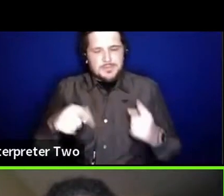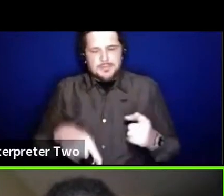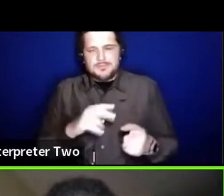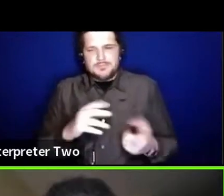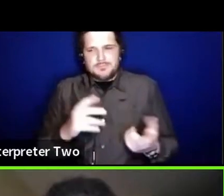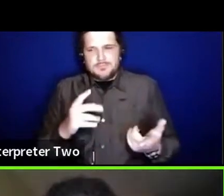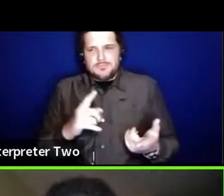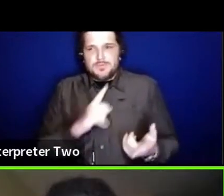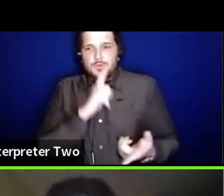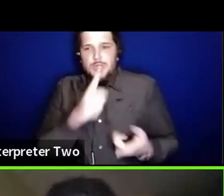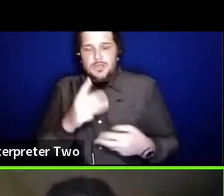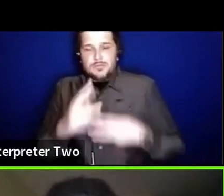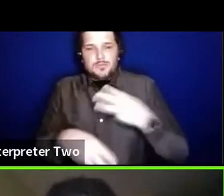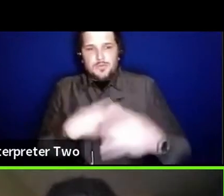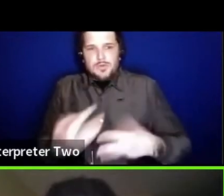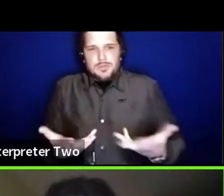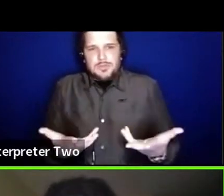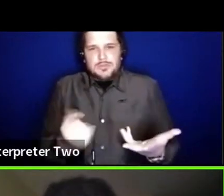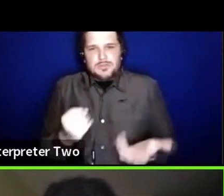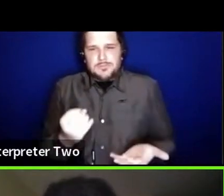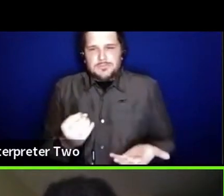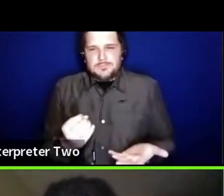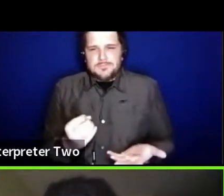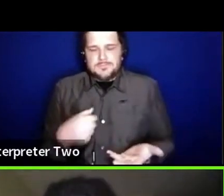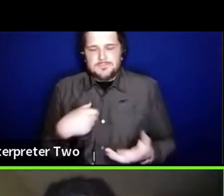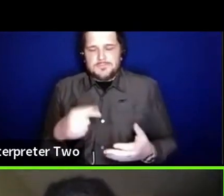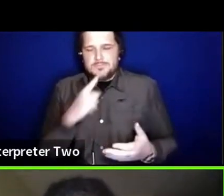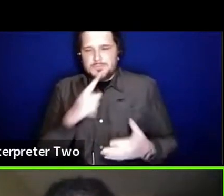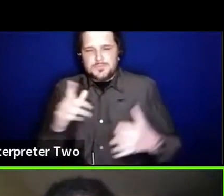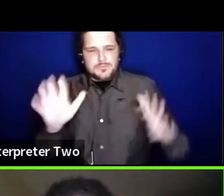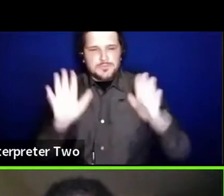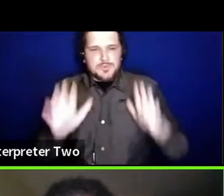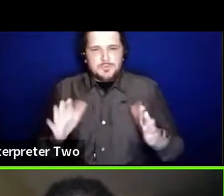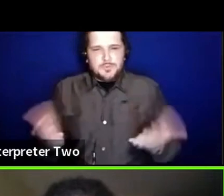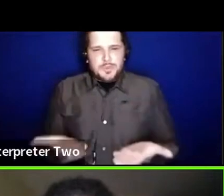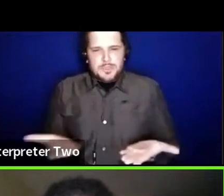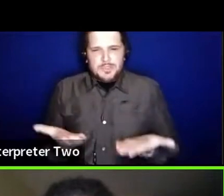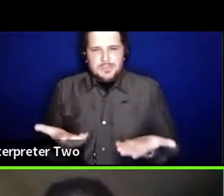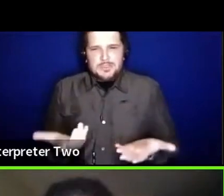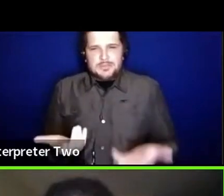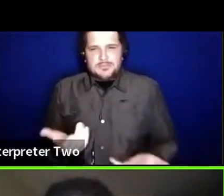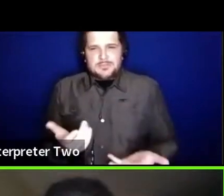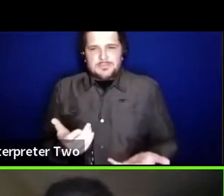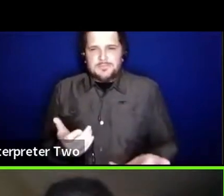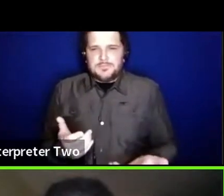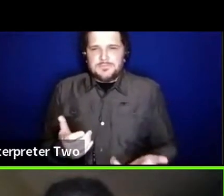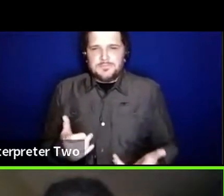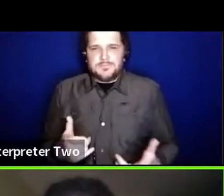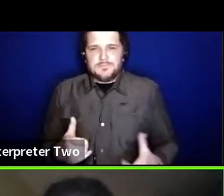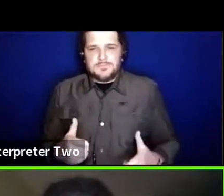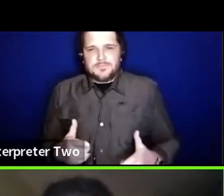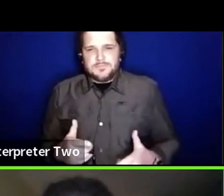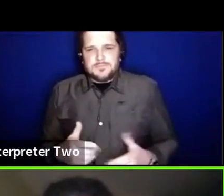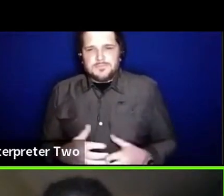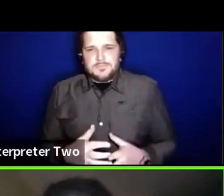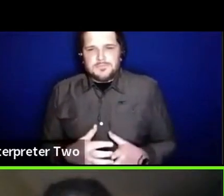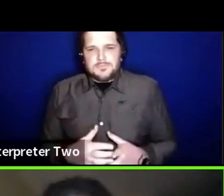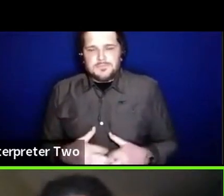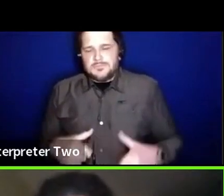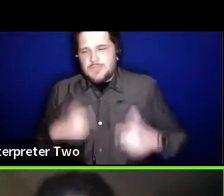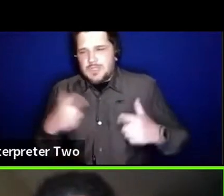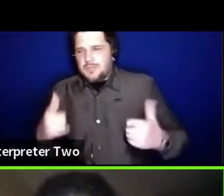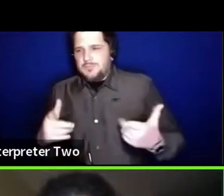it. So grateful to be here, existing and walking amongst folks.